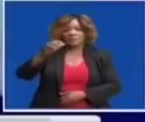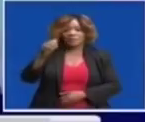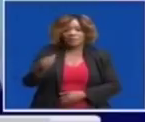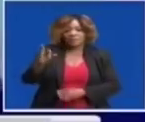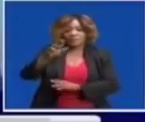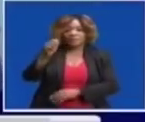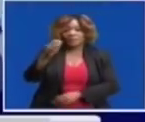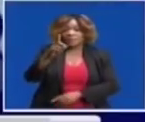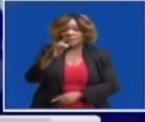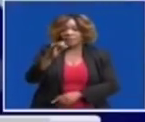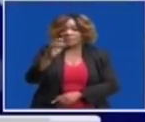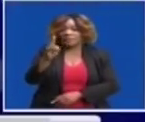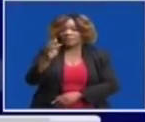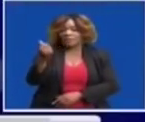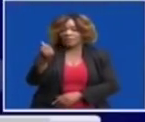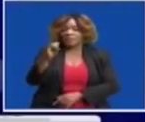Football Club.